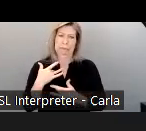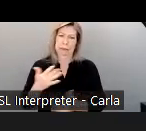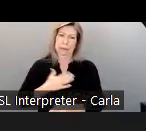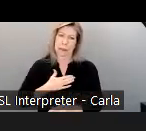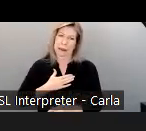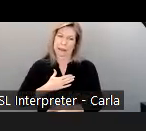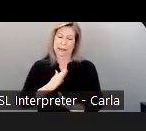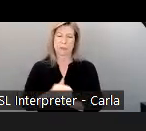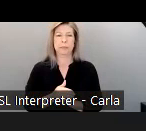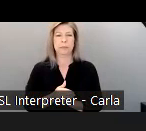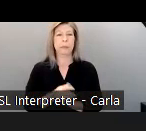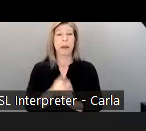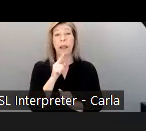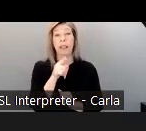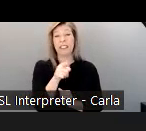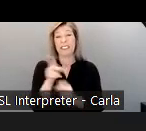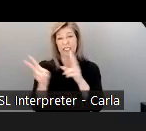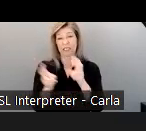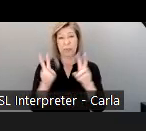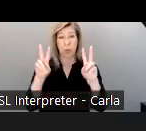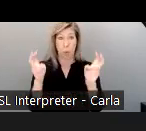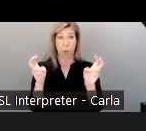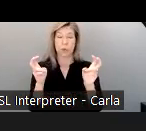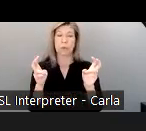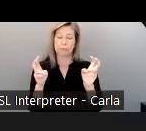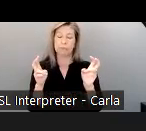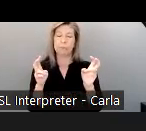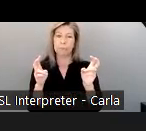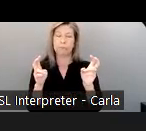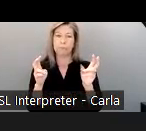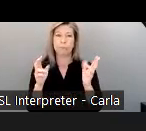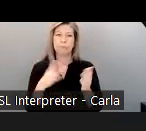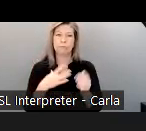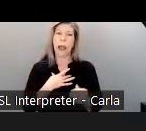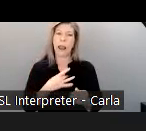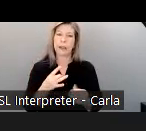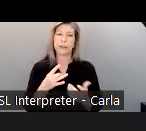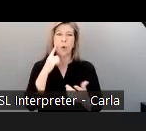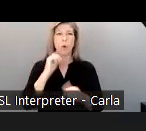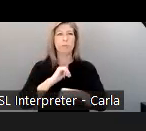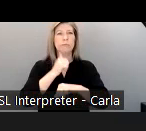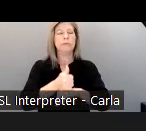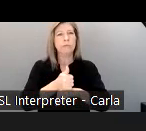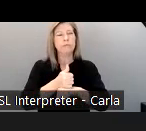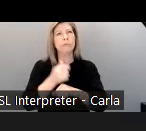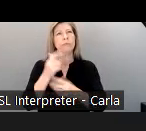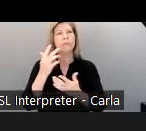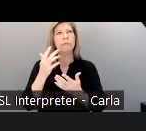So this is a quote that I like to kind of set the tone between this rhythm of thinking